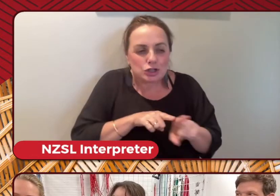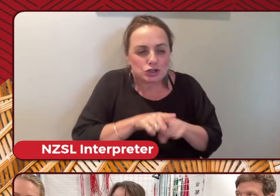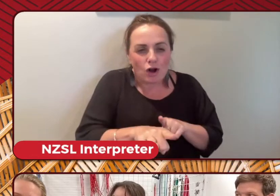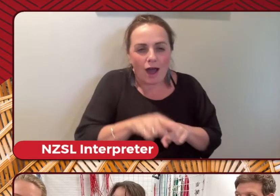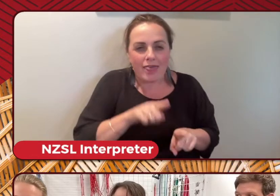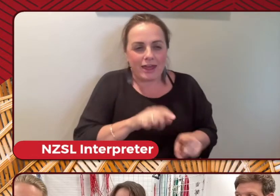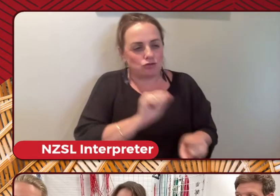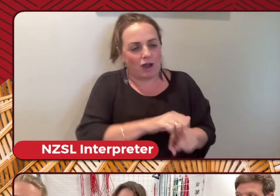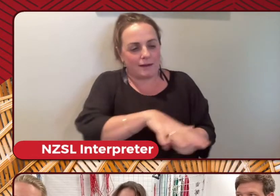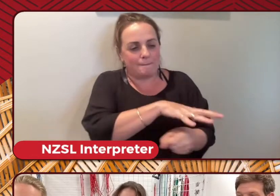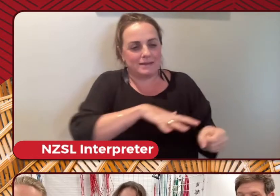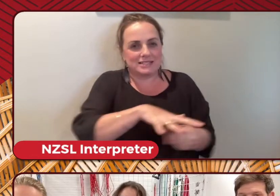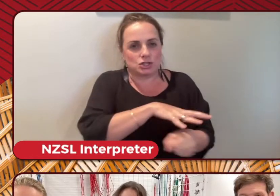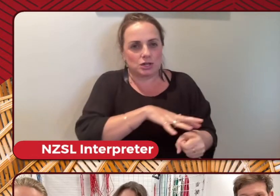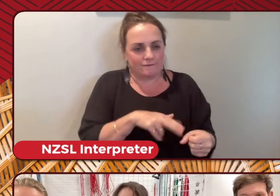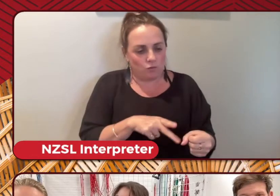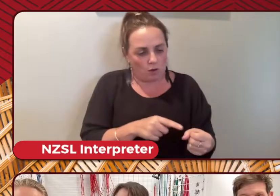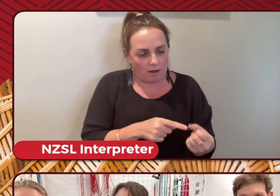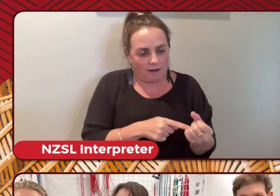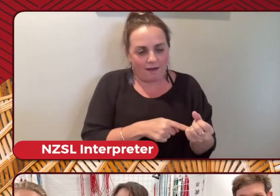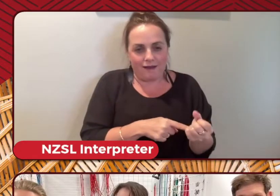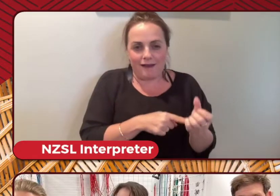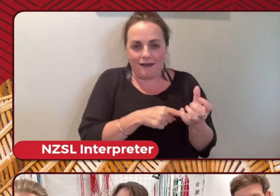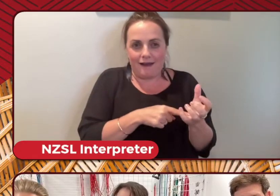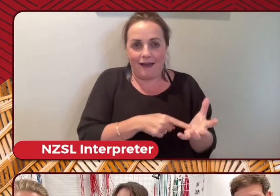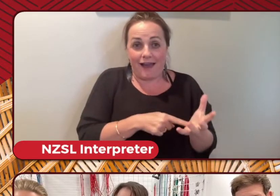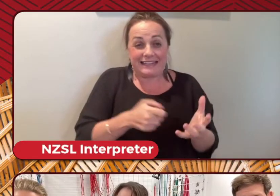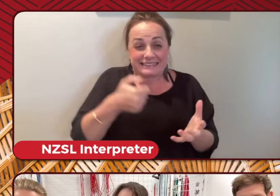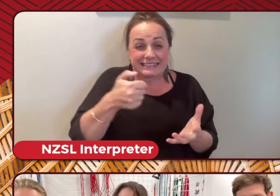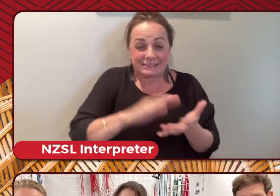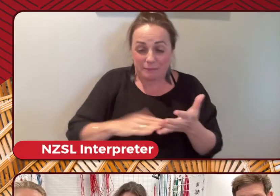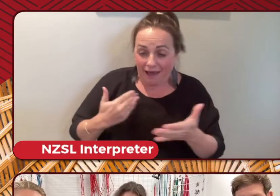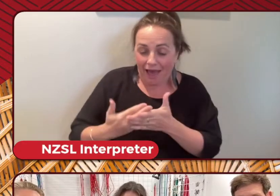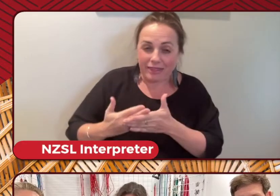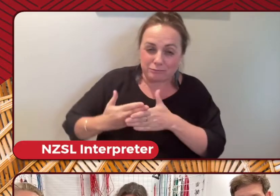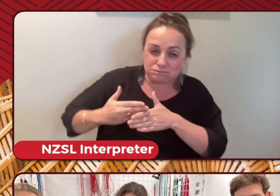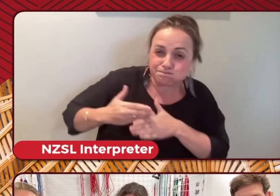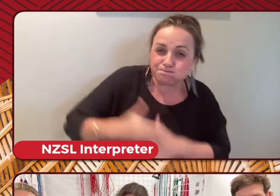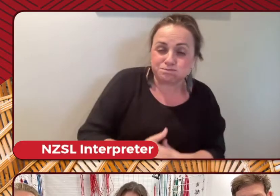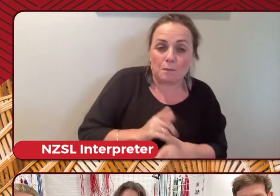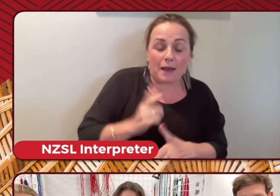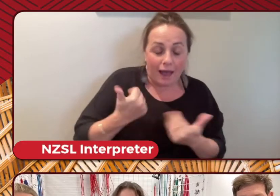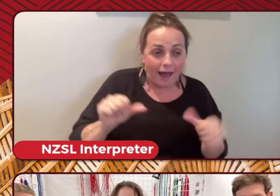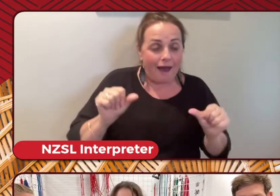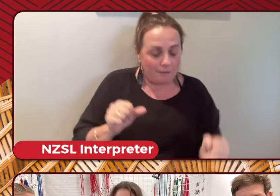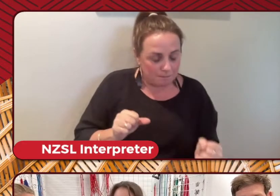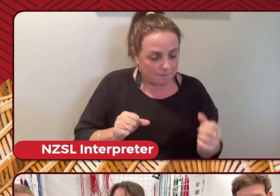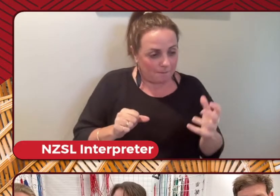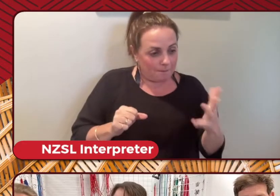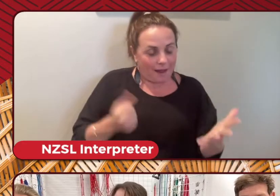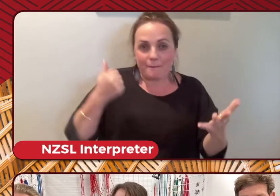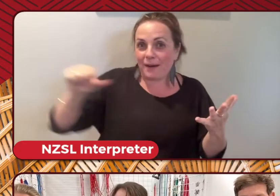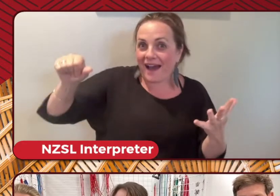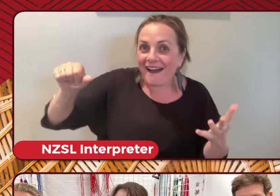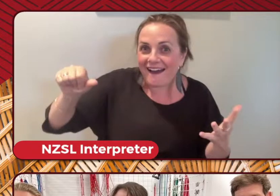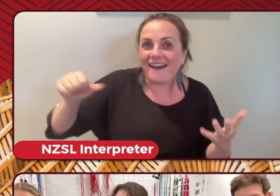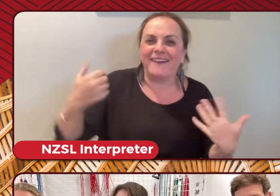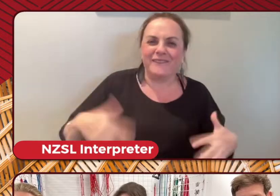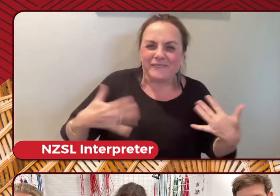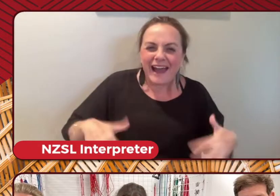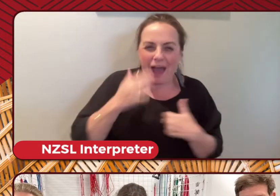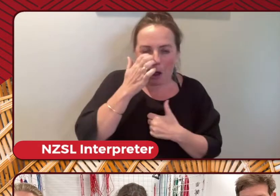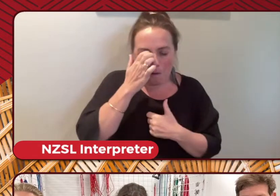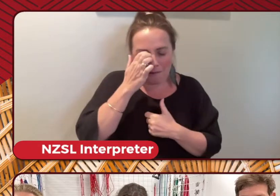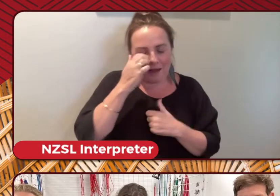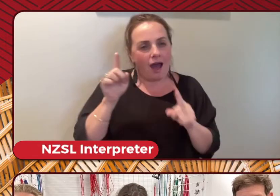position to facilitate that movement for, 6 months and things like that. So it's that, I think exposure and